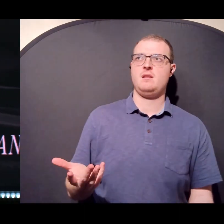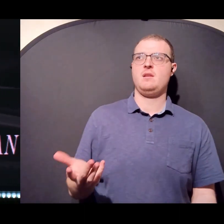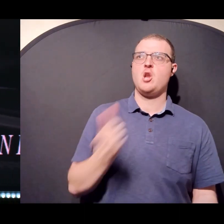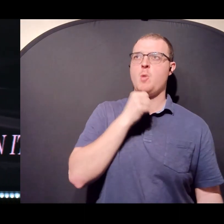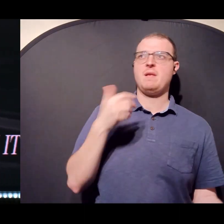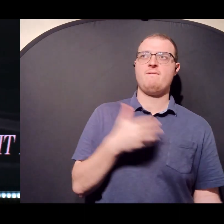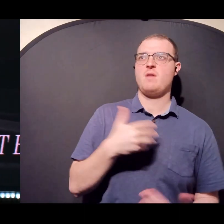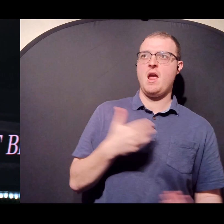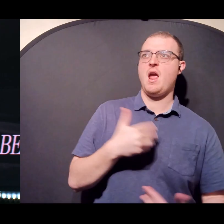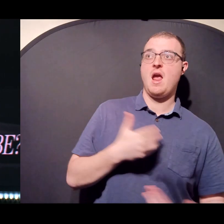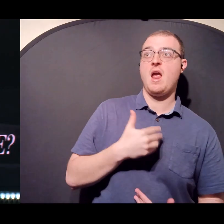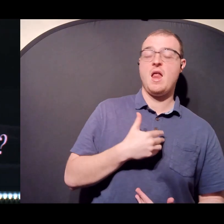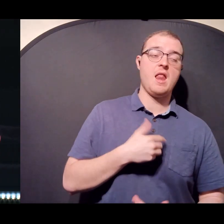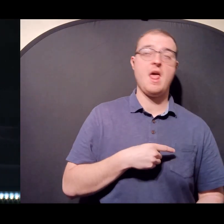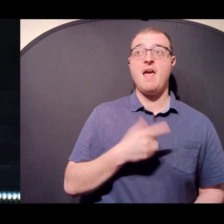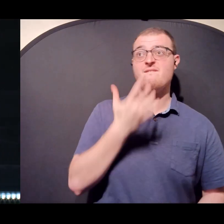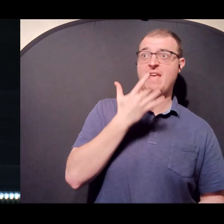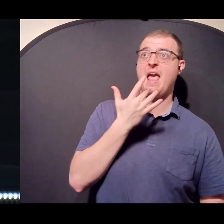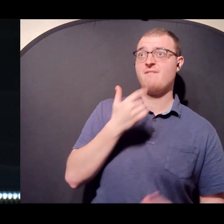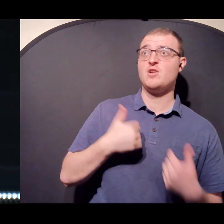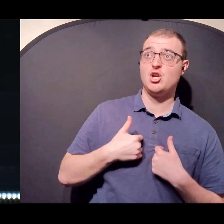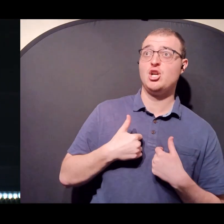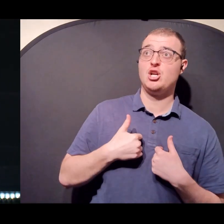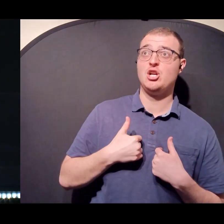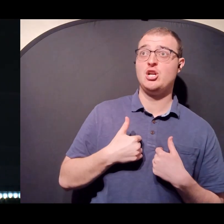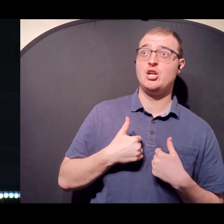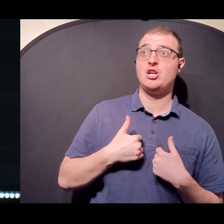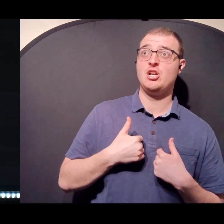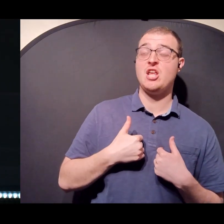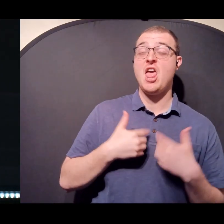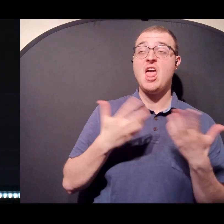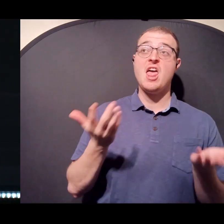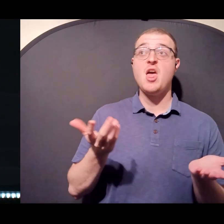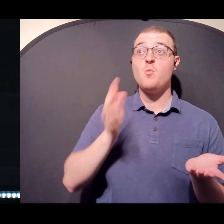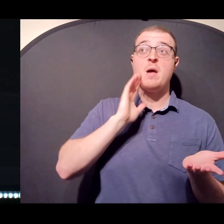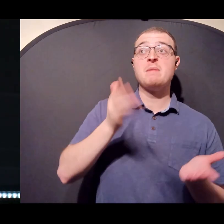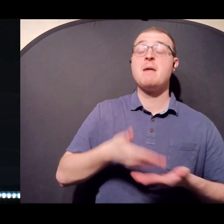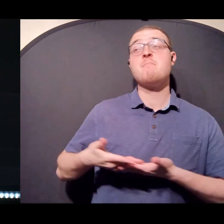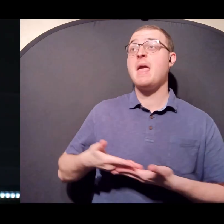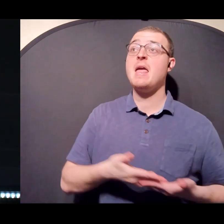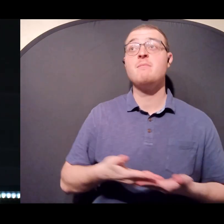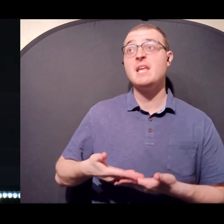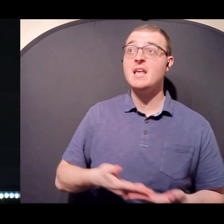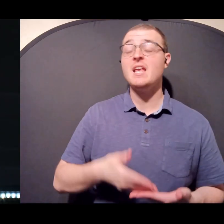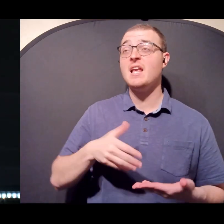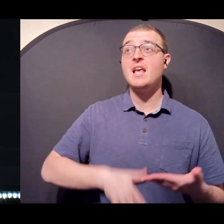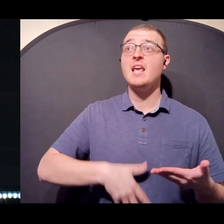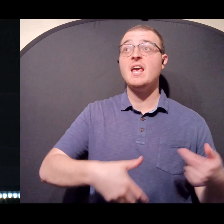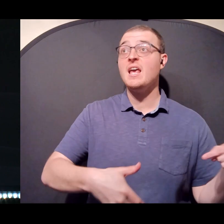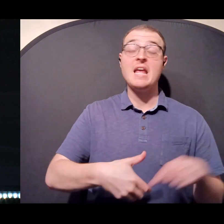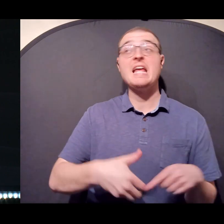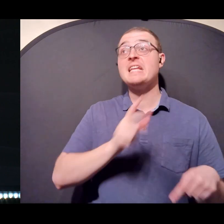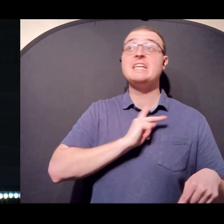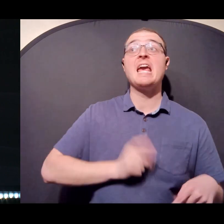with don't be afraid, highly favored one. You're gonna have a